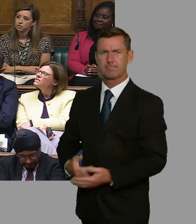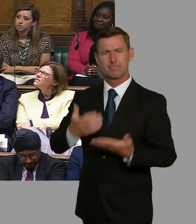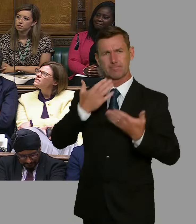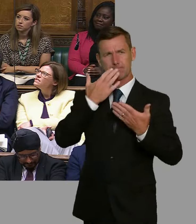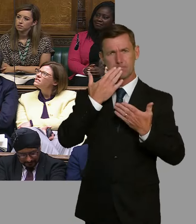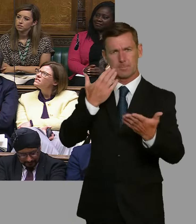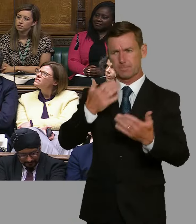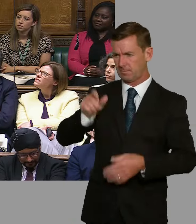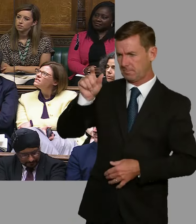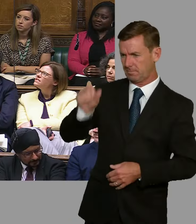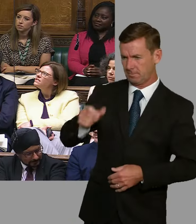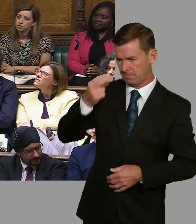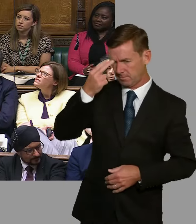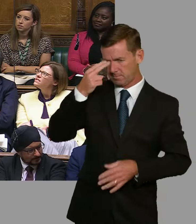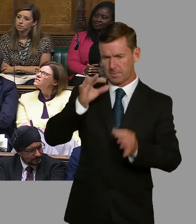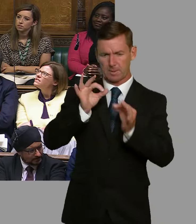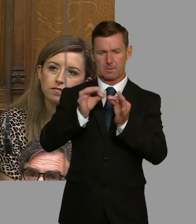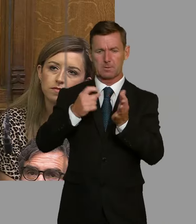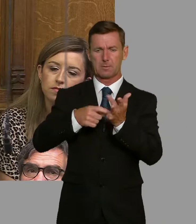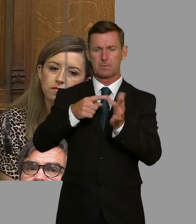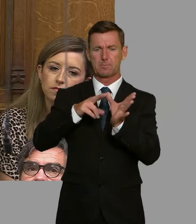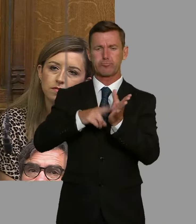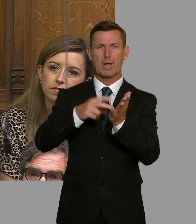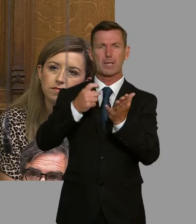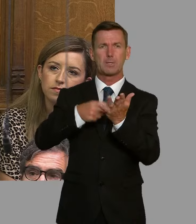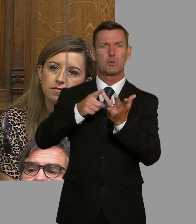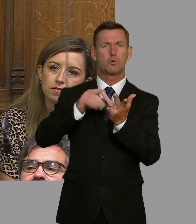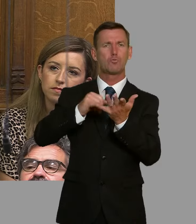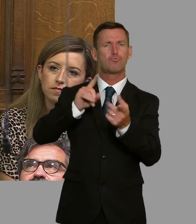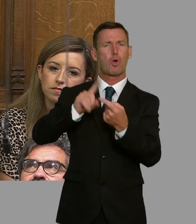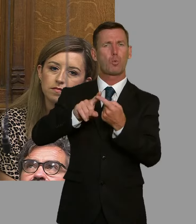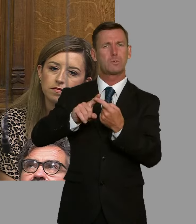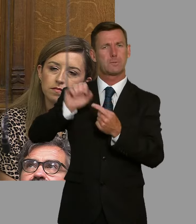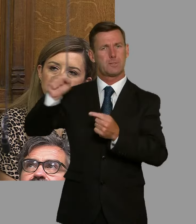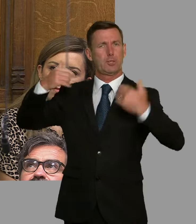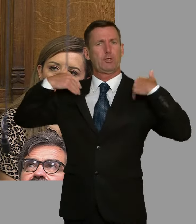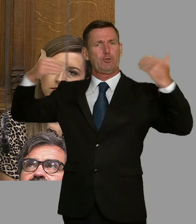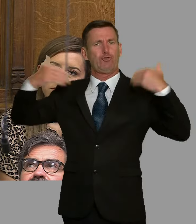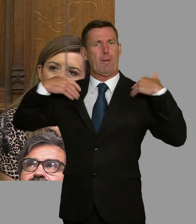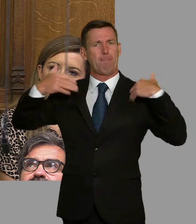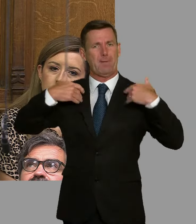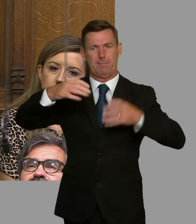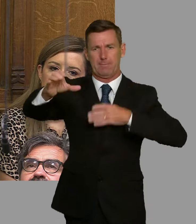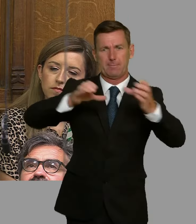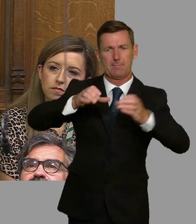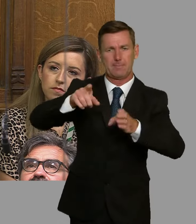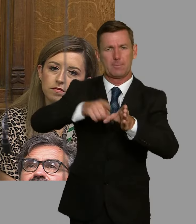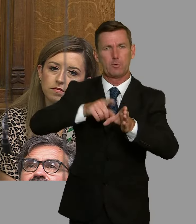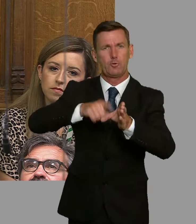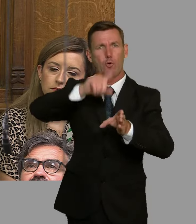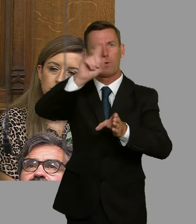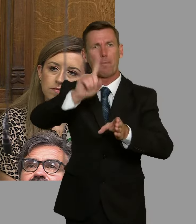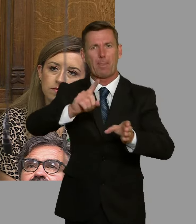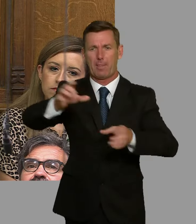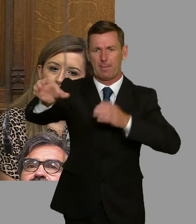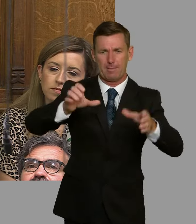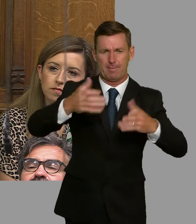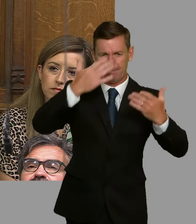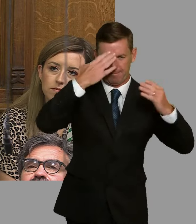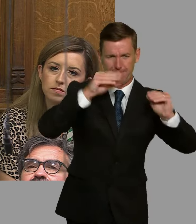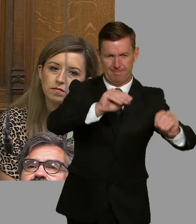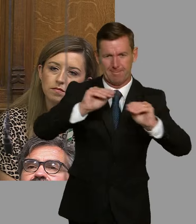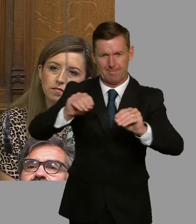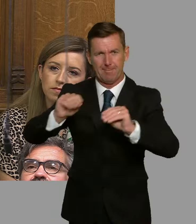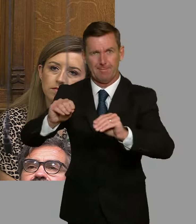behaviour and give young people a safe space, demonstrating the significant impact of amateur gyms. Thousands of these amateur gyms up and down the